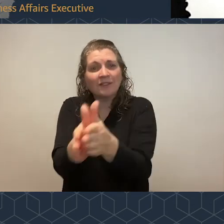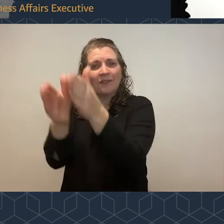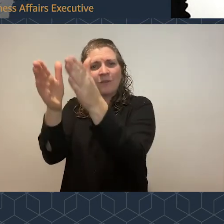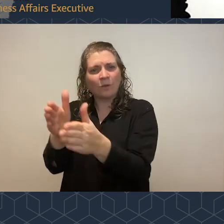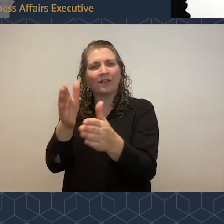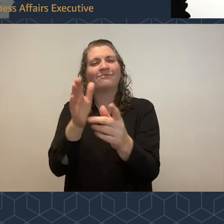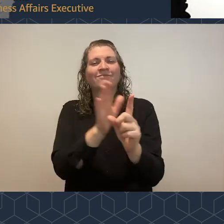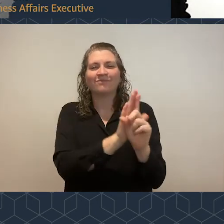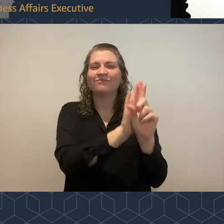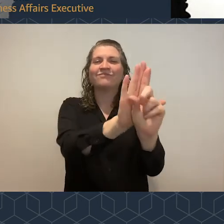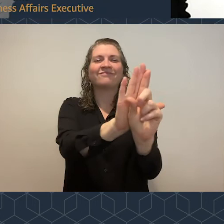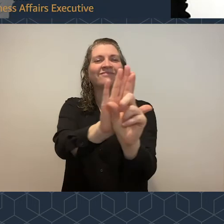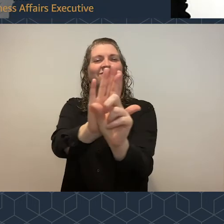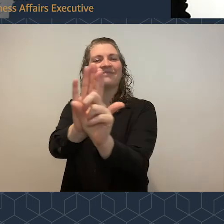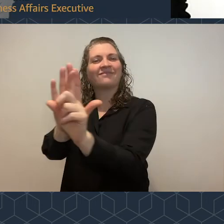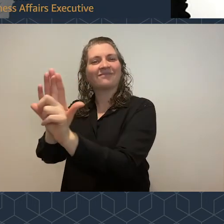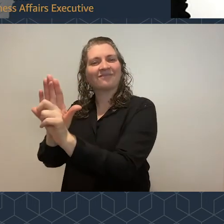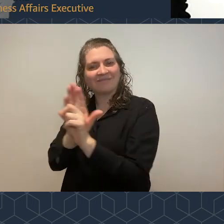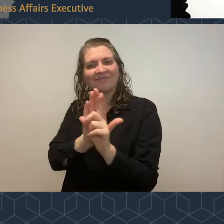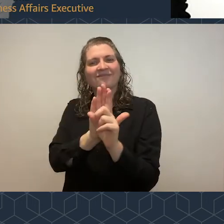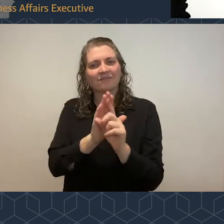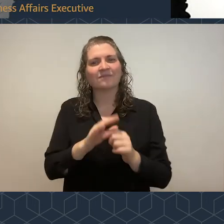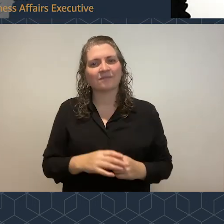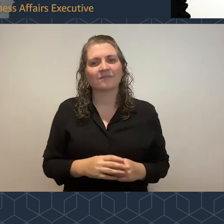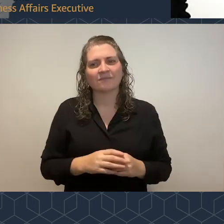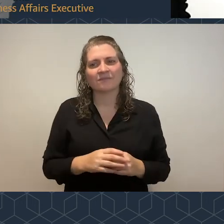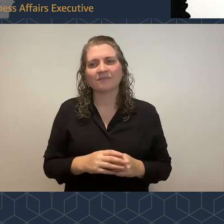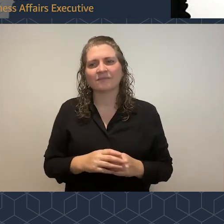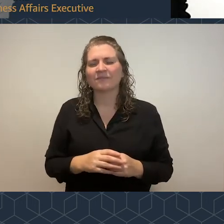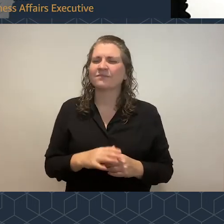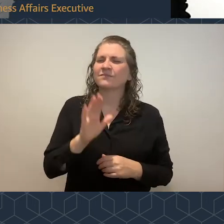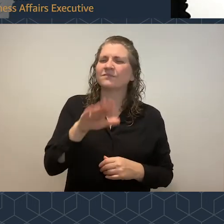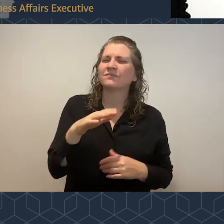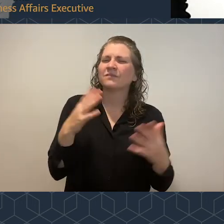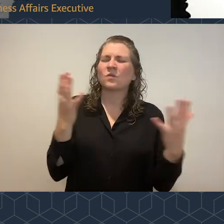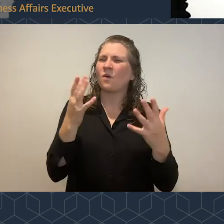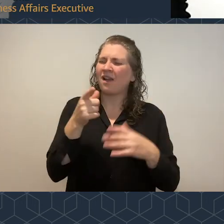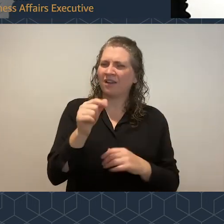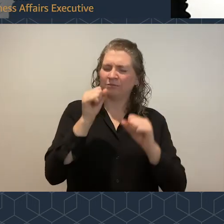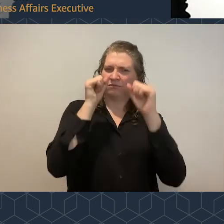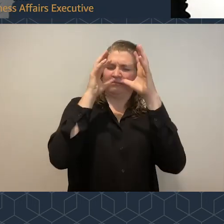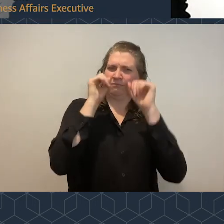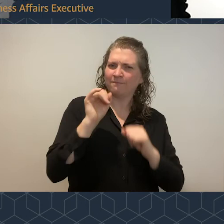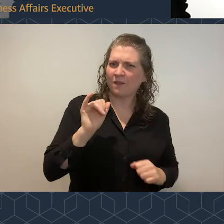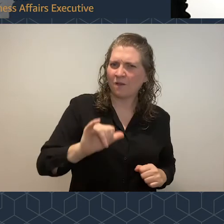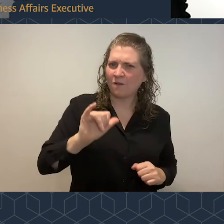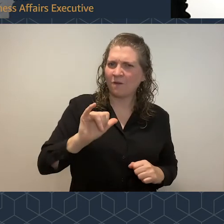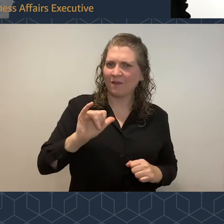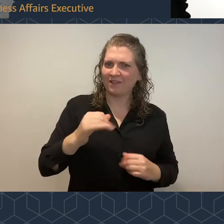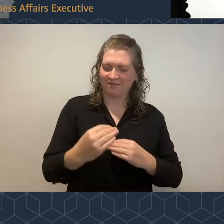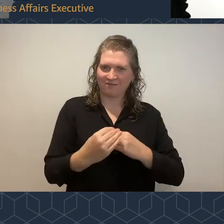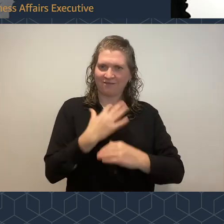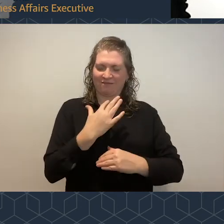months. If you had to look back, what surprised you the most? And what advice would you probably have given yourself